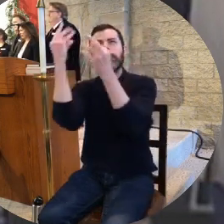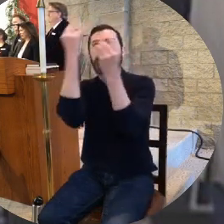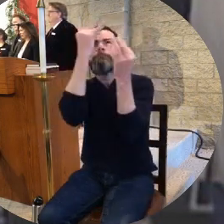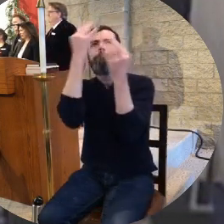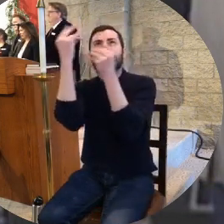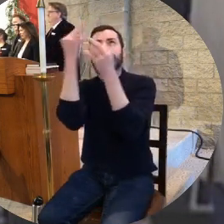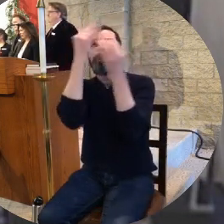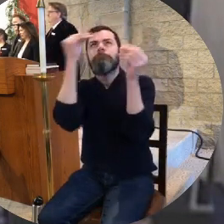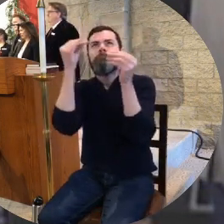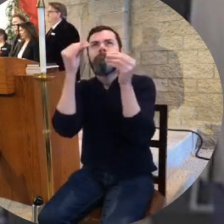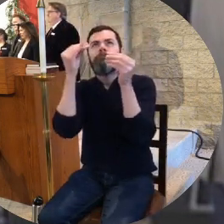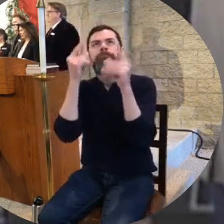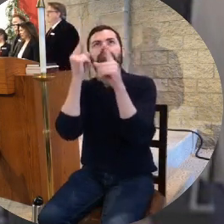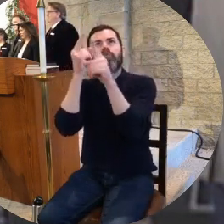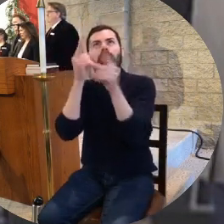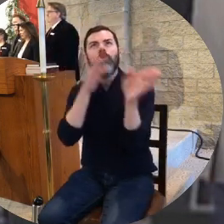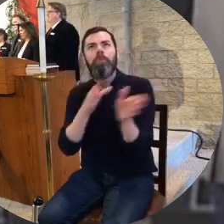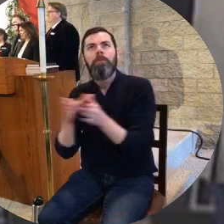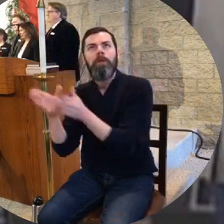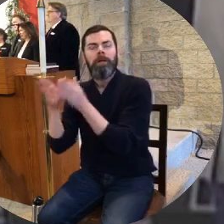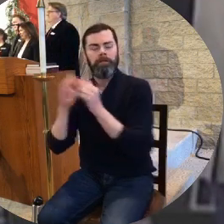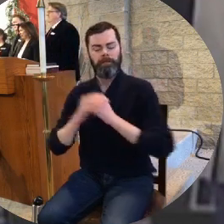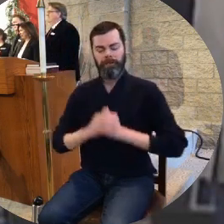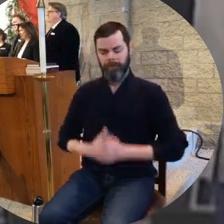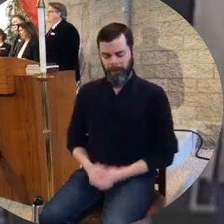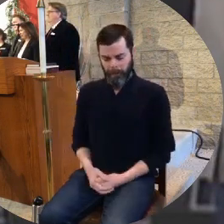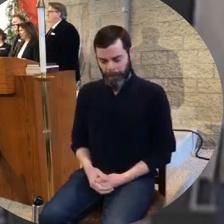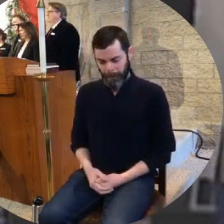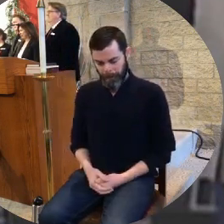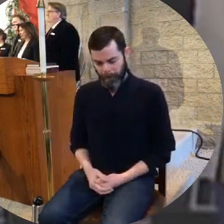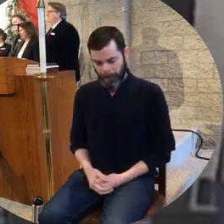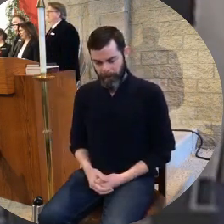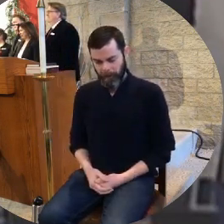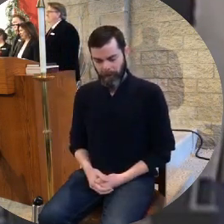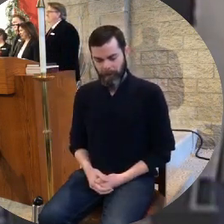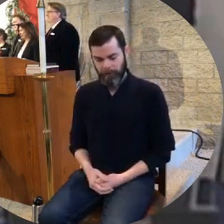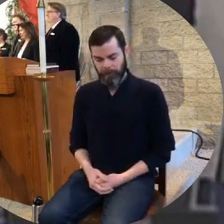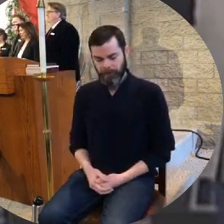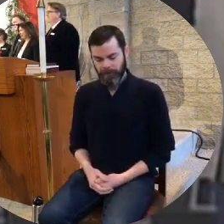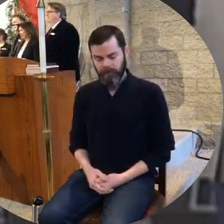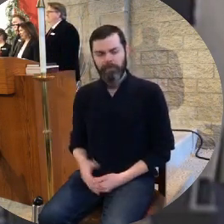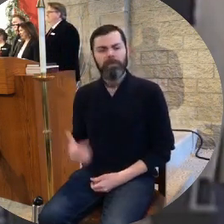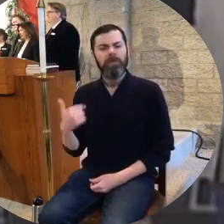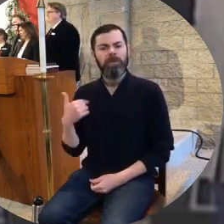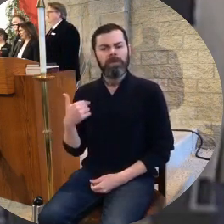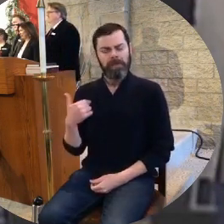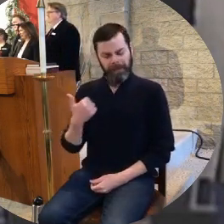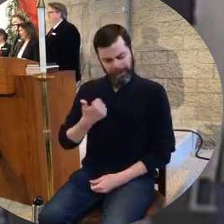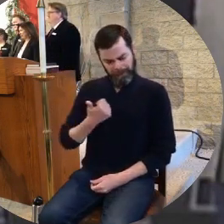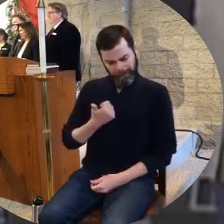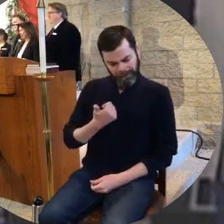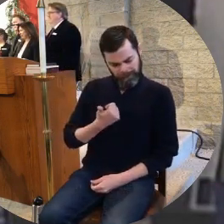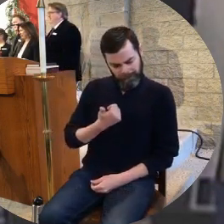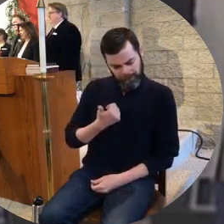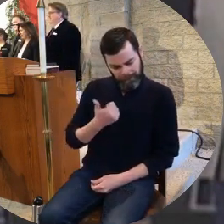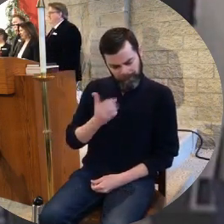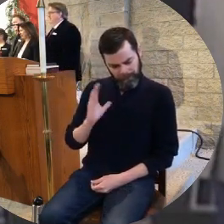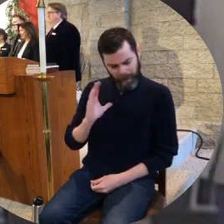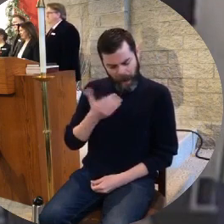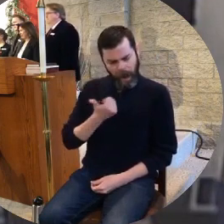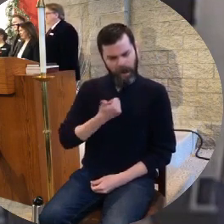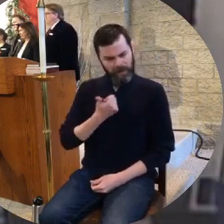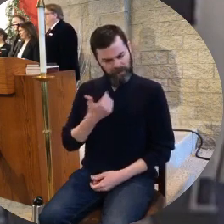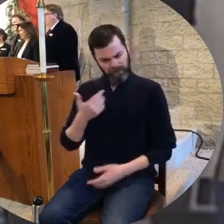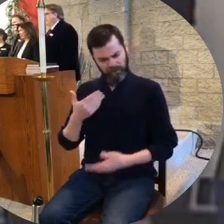Commitment is the daily moment-to-moment triumph of integrity over skepticism. Are you